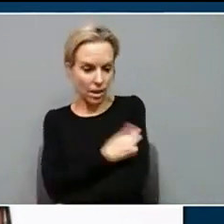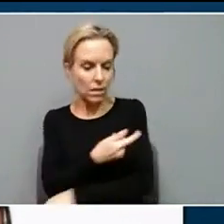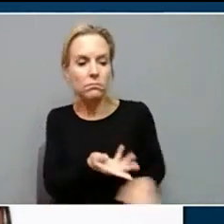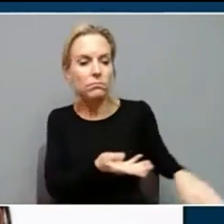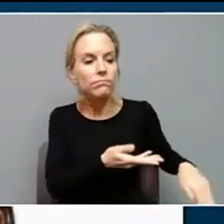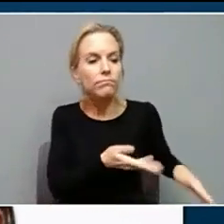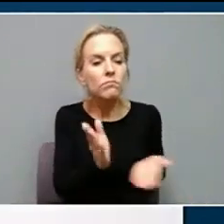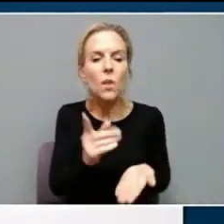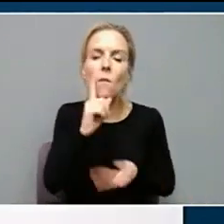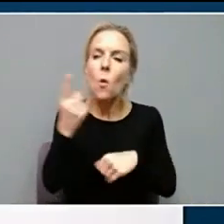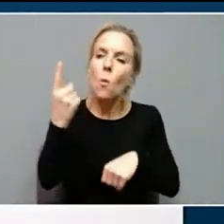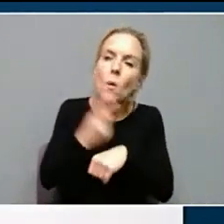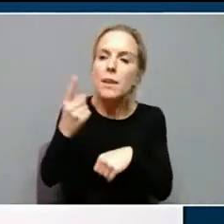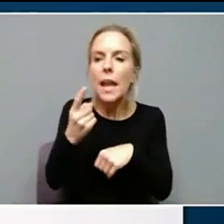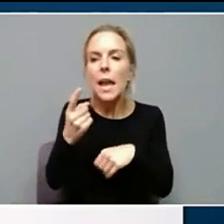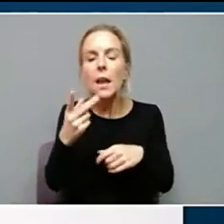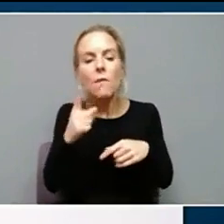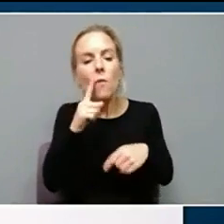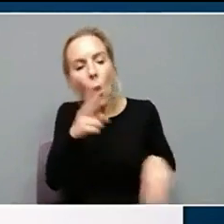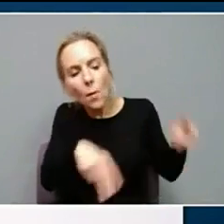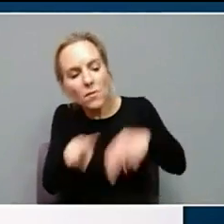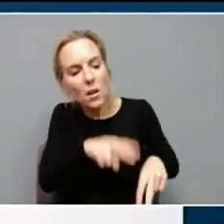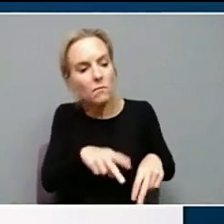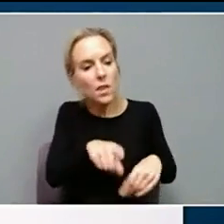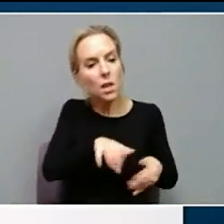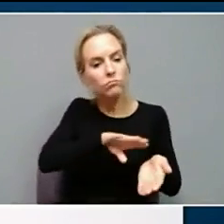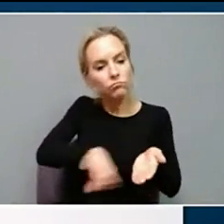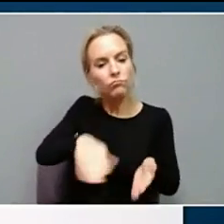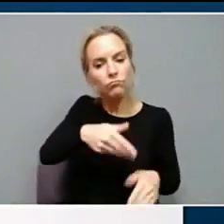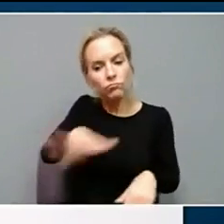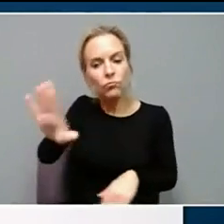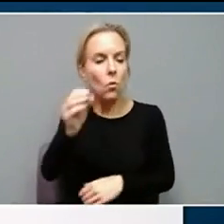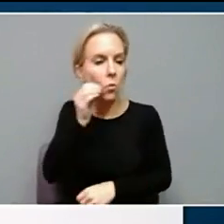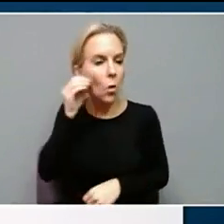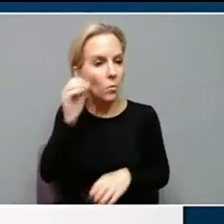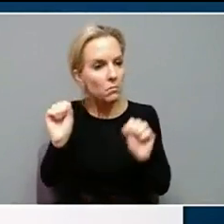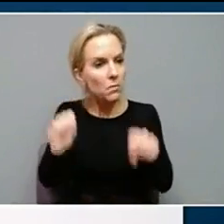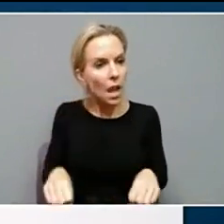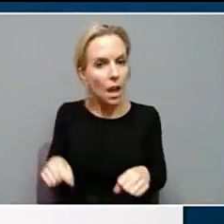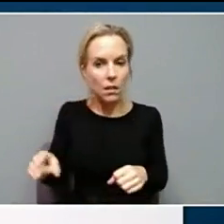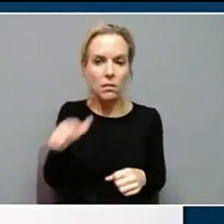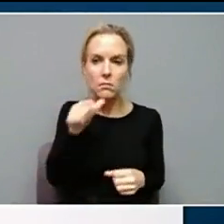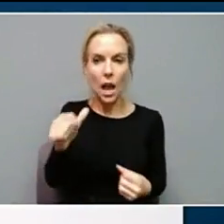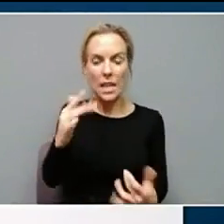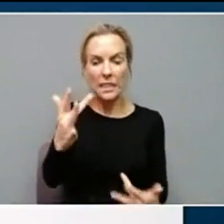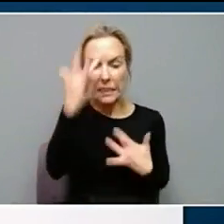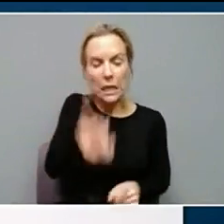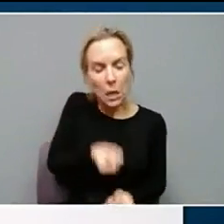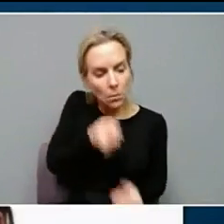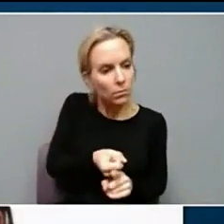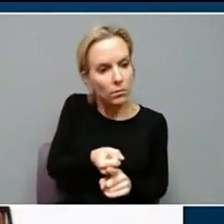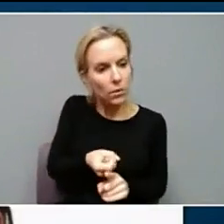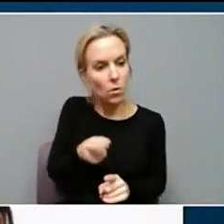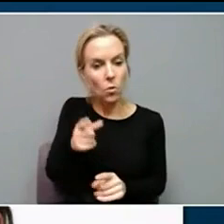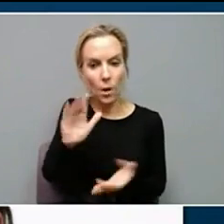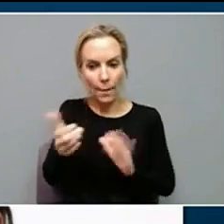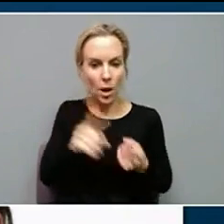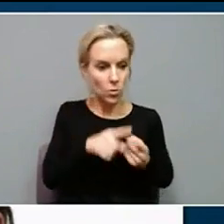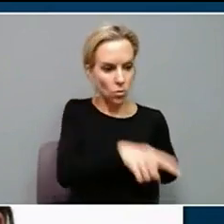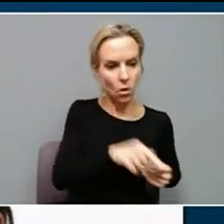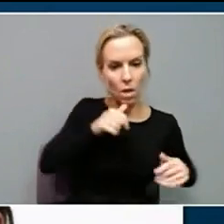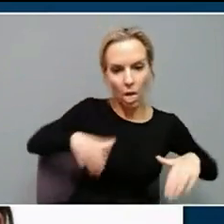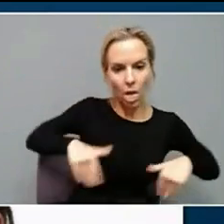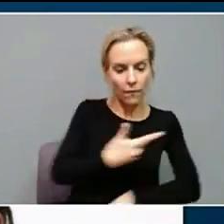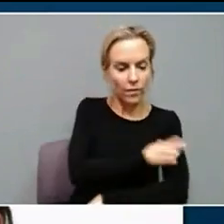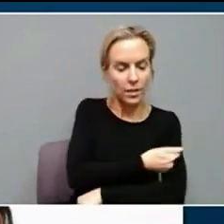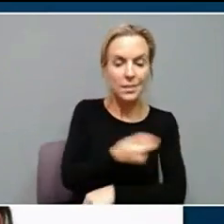just for observation and have been discharged within a day or two, not nearly as sick as the folks that are unvaccinated. There's been several that